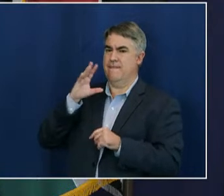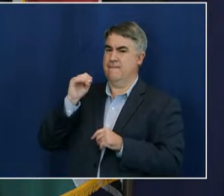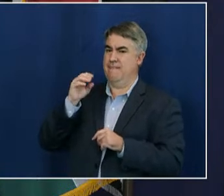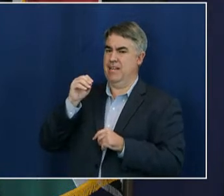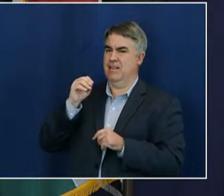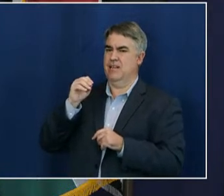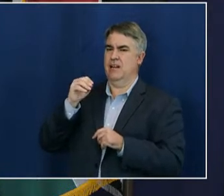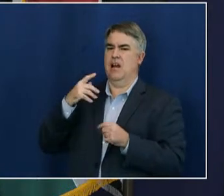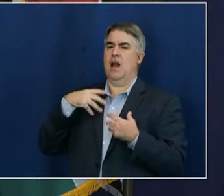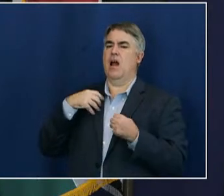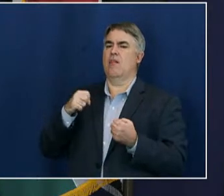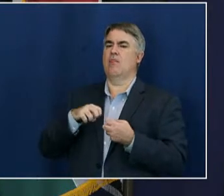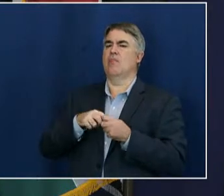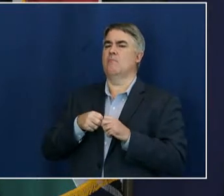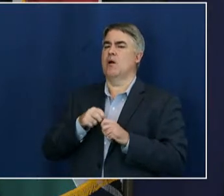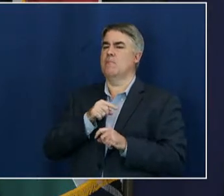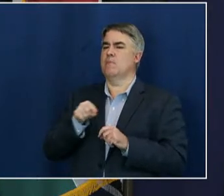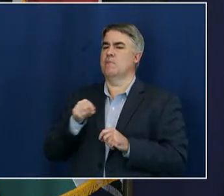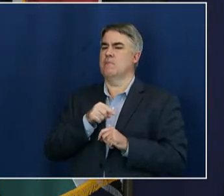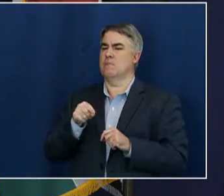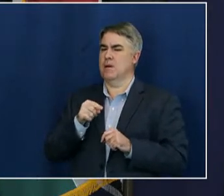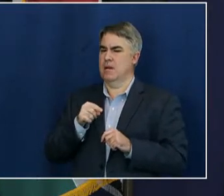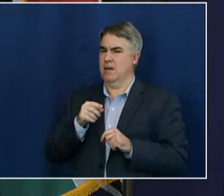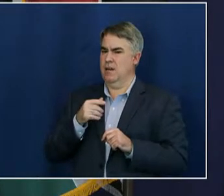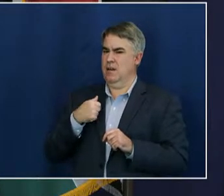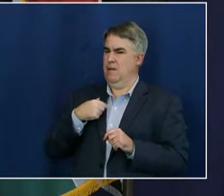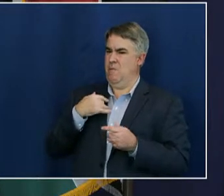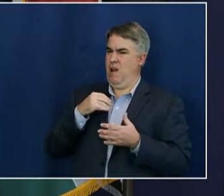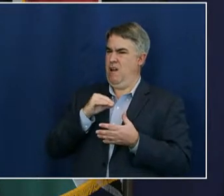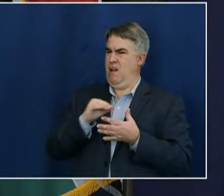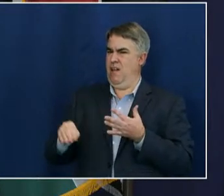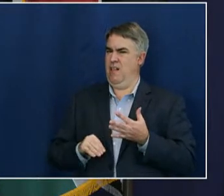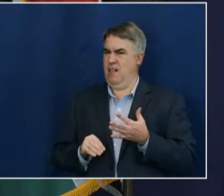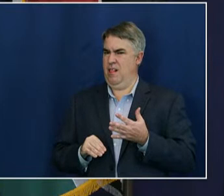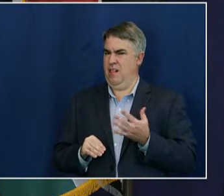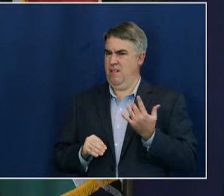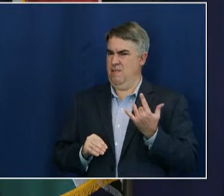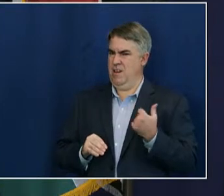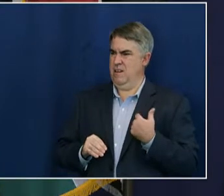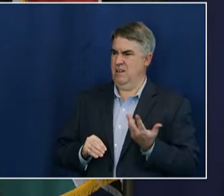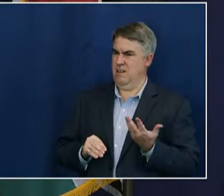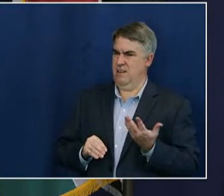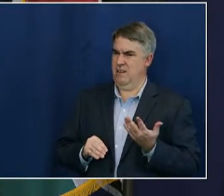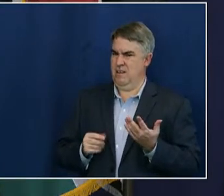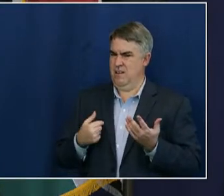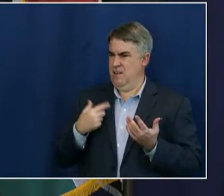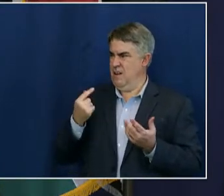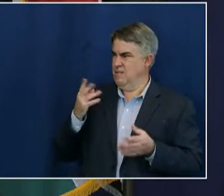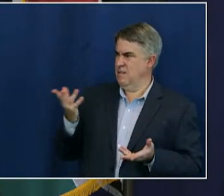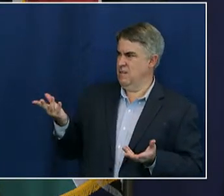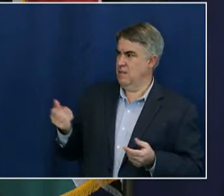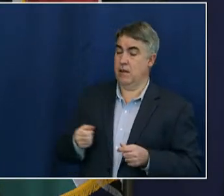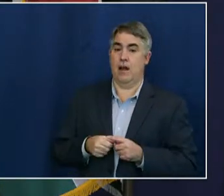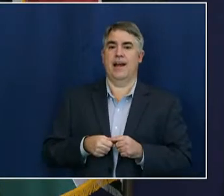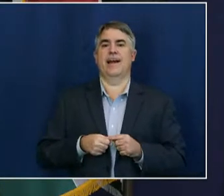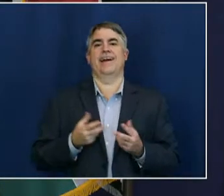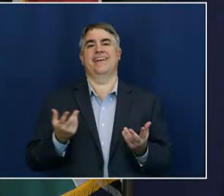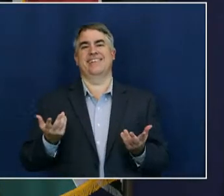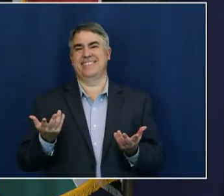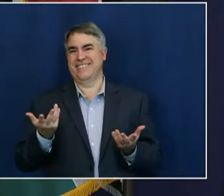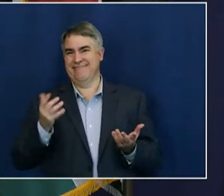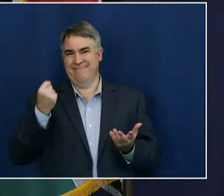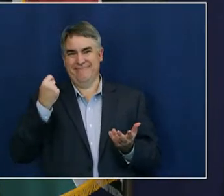they haven't been given a greater priority in vaccinations. What would you tell them? I would tell them that we are following